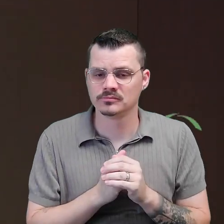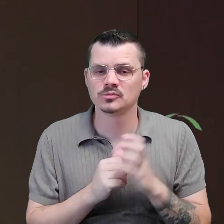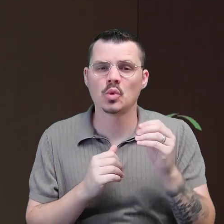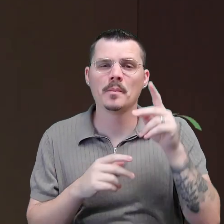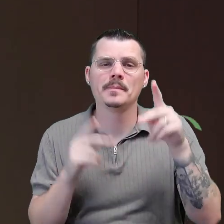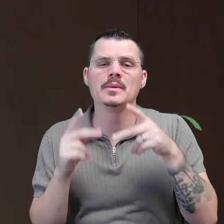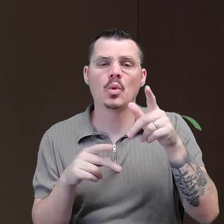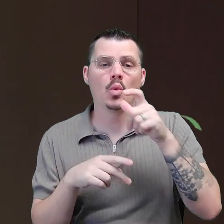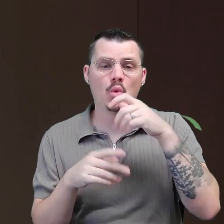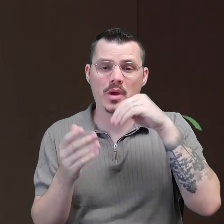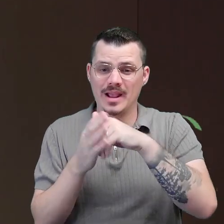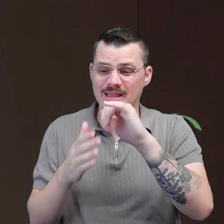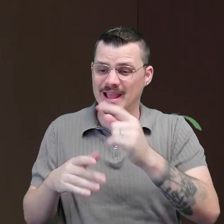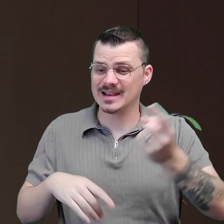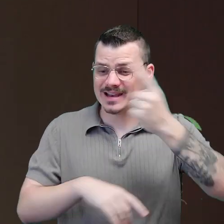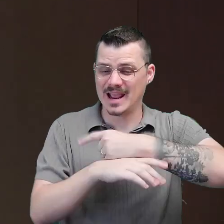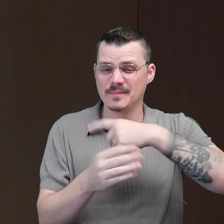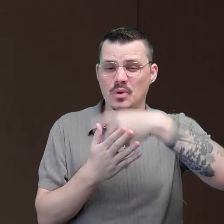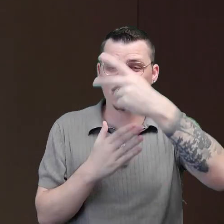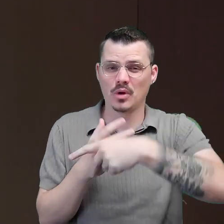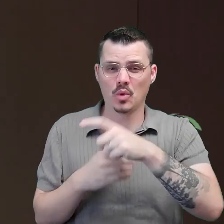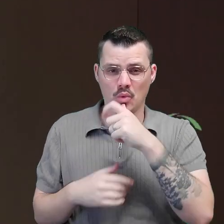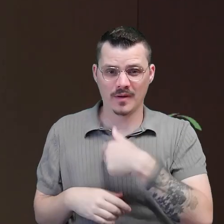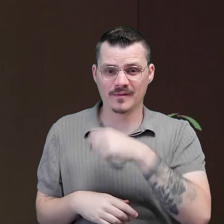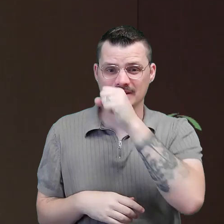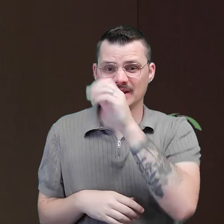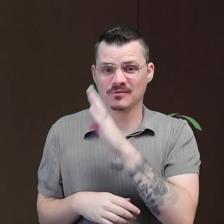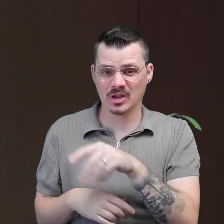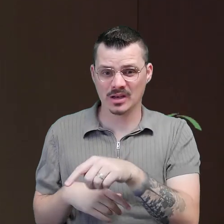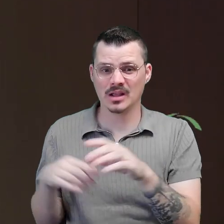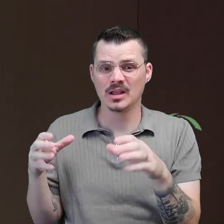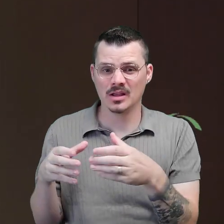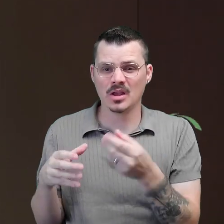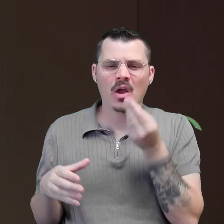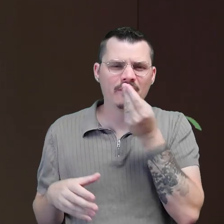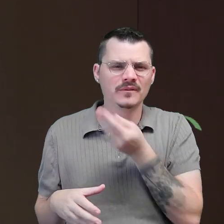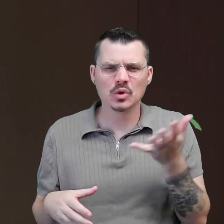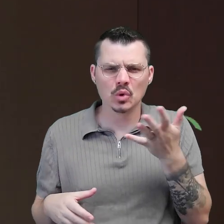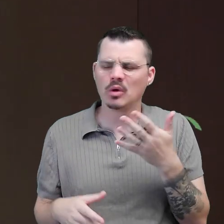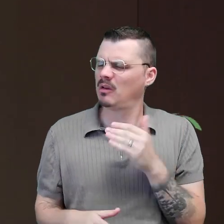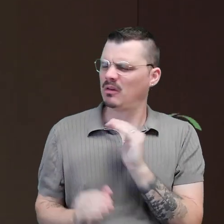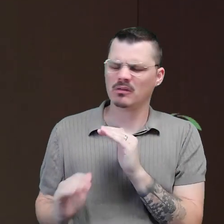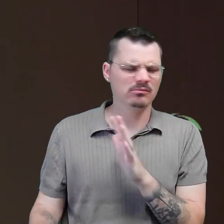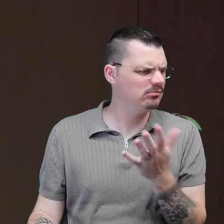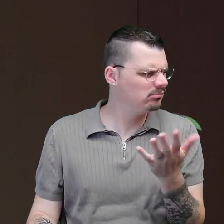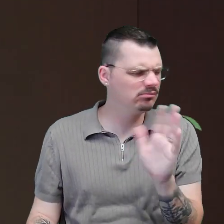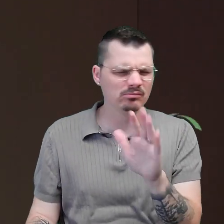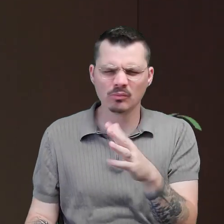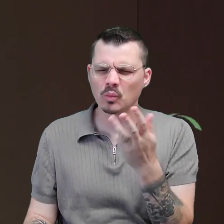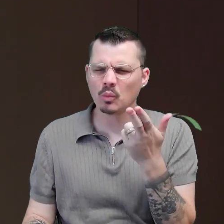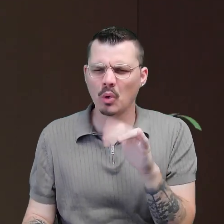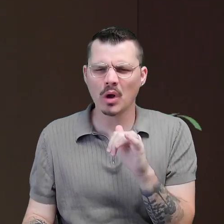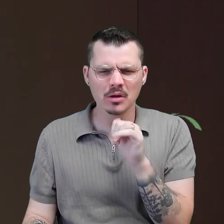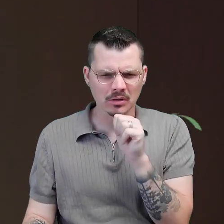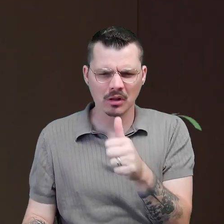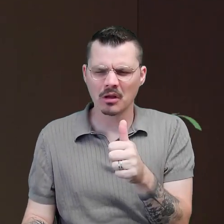people that were in the day program of people with schizophrenia, a few of them said, hey, why don't